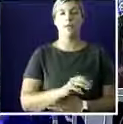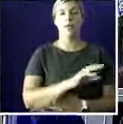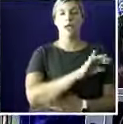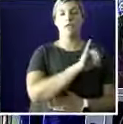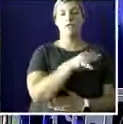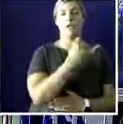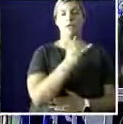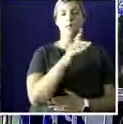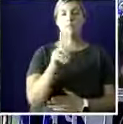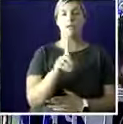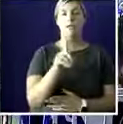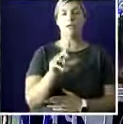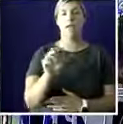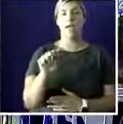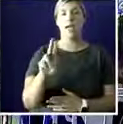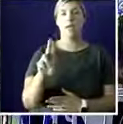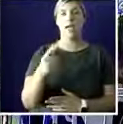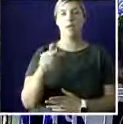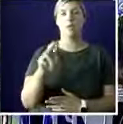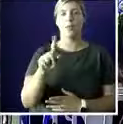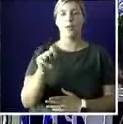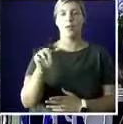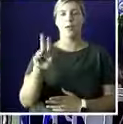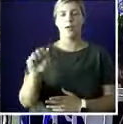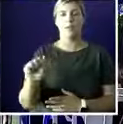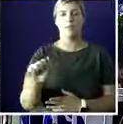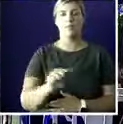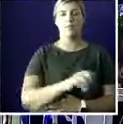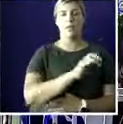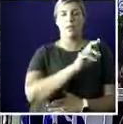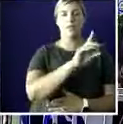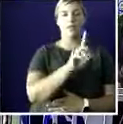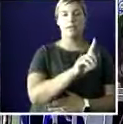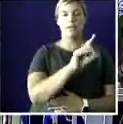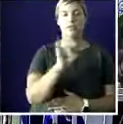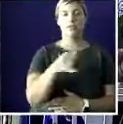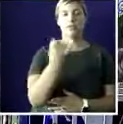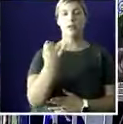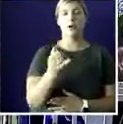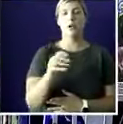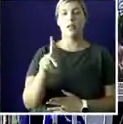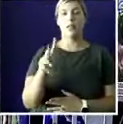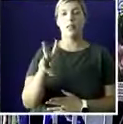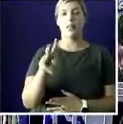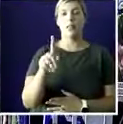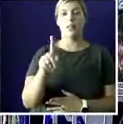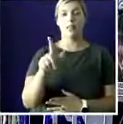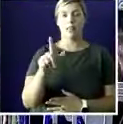Jacob Douglas Aguilera. Damian John Loeffler.